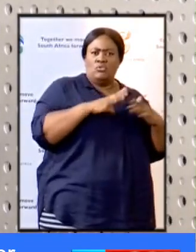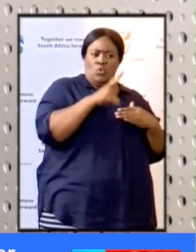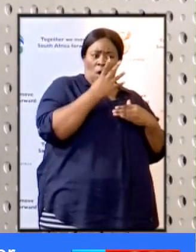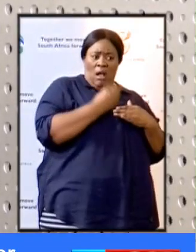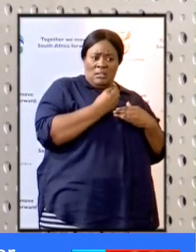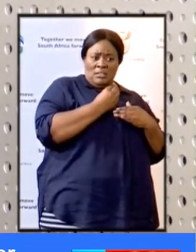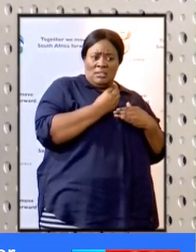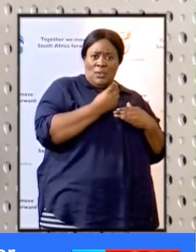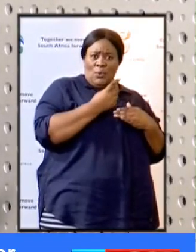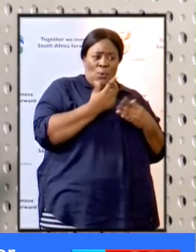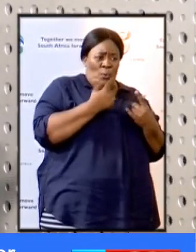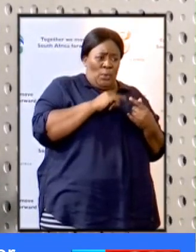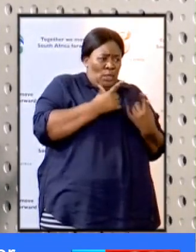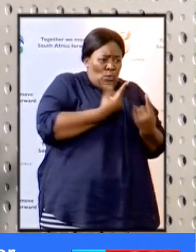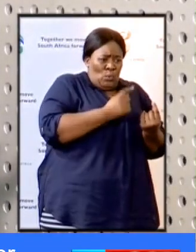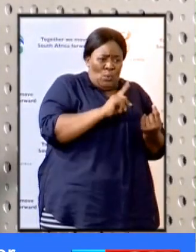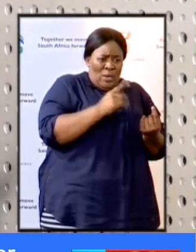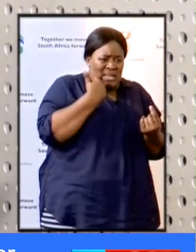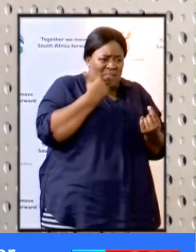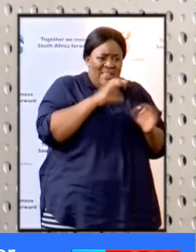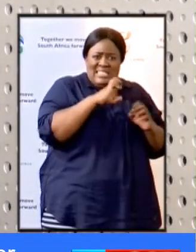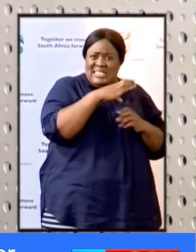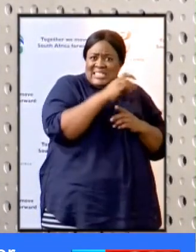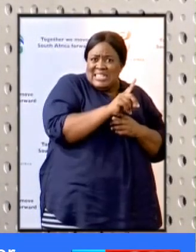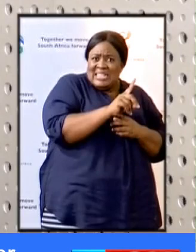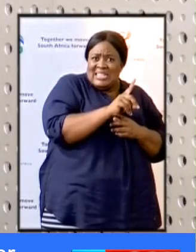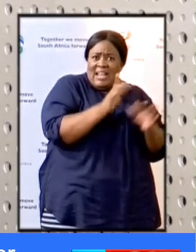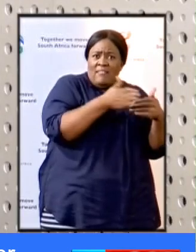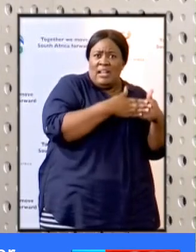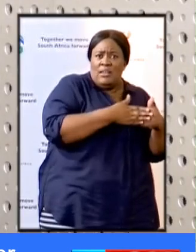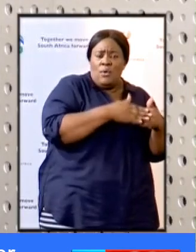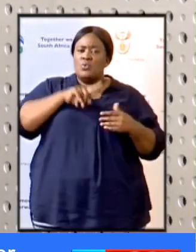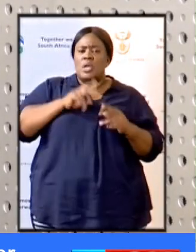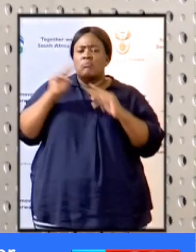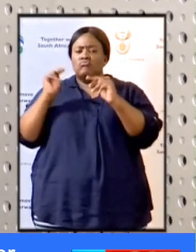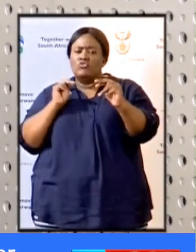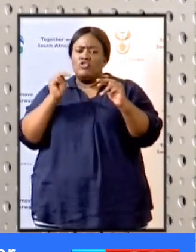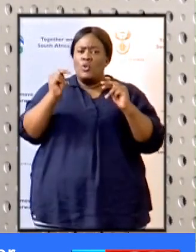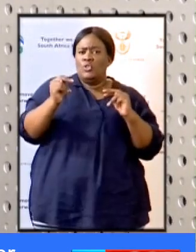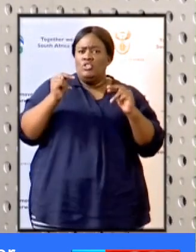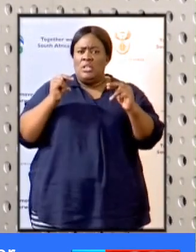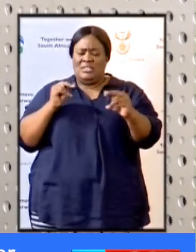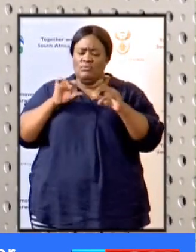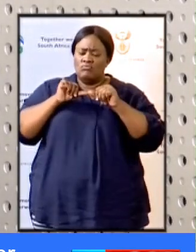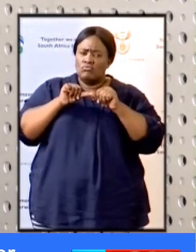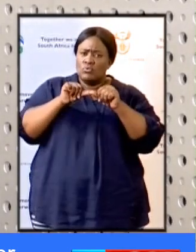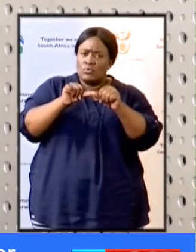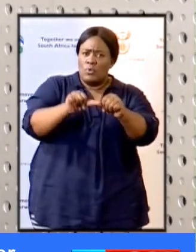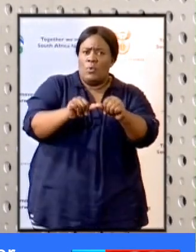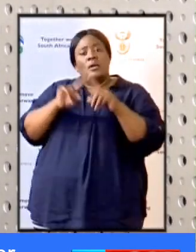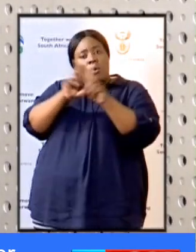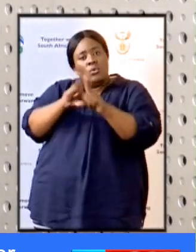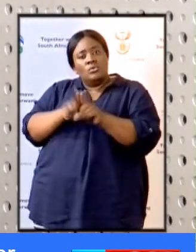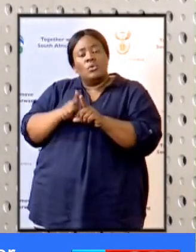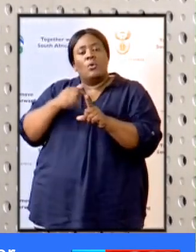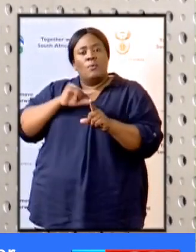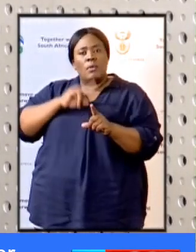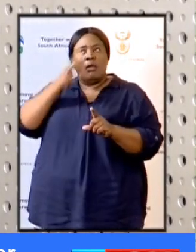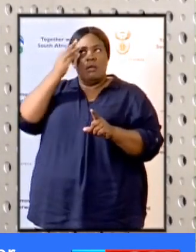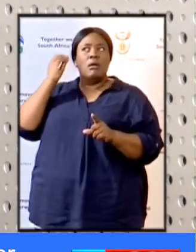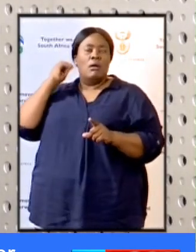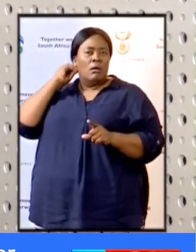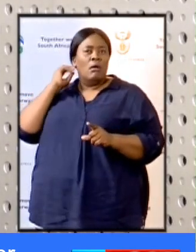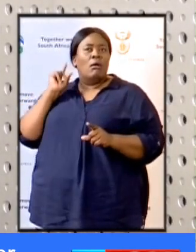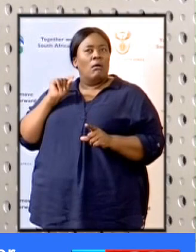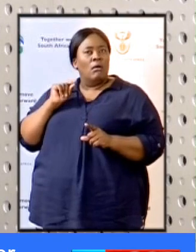going to do if our ECD are valuing and getting advice as to say, what is it that's possible? Because